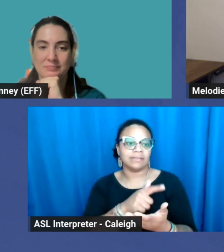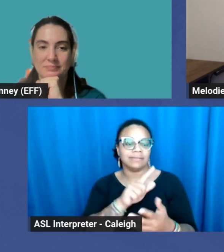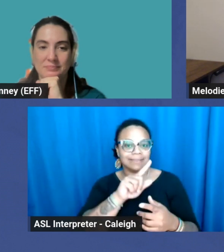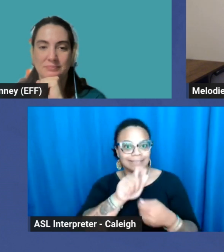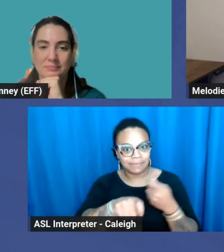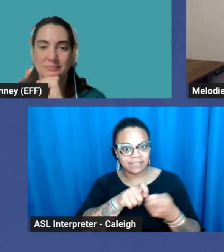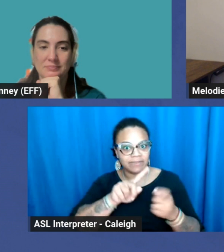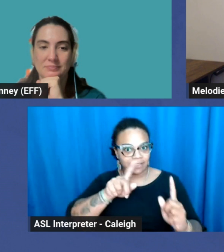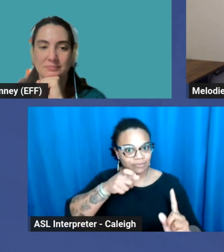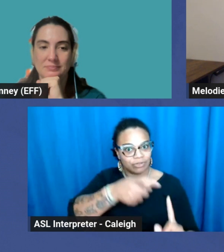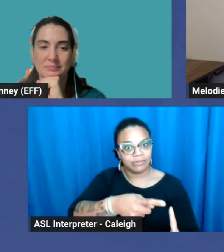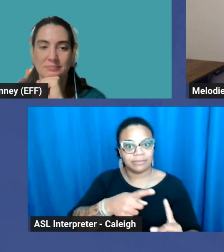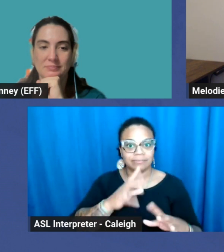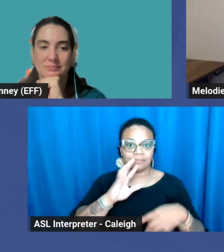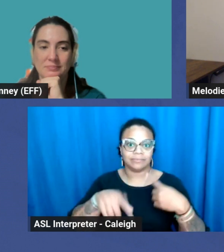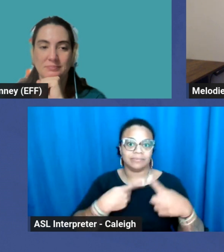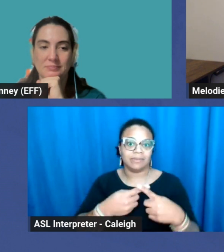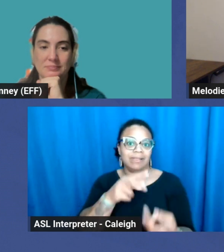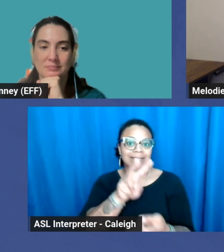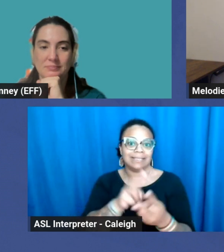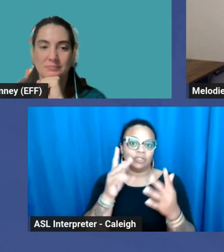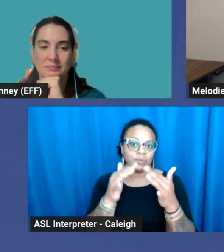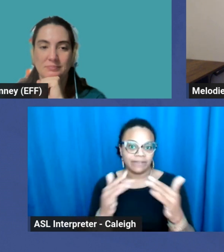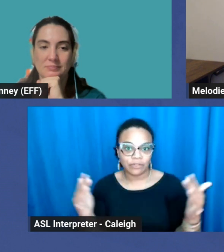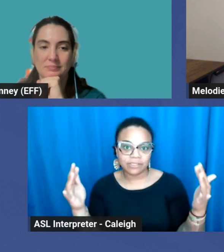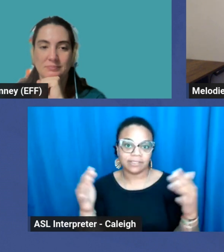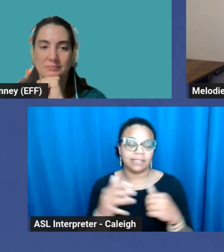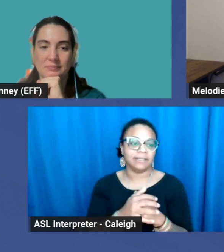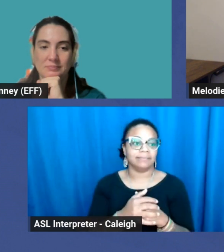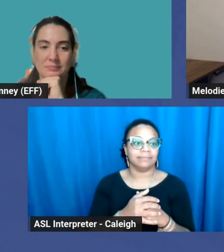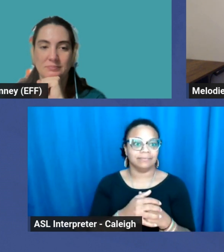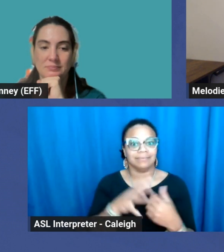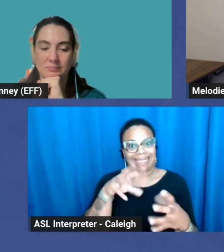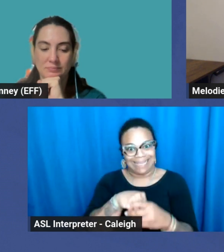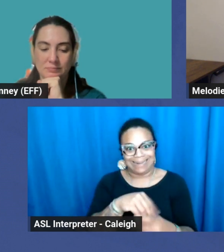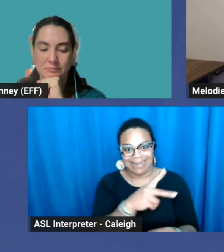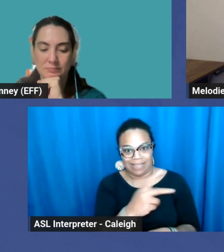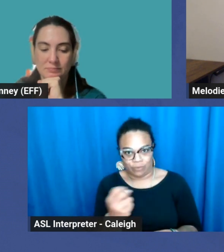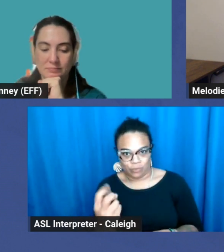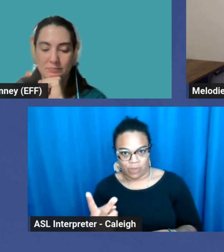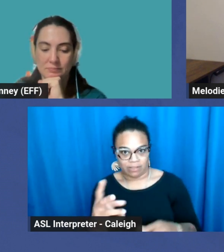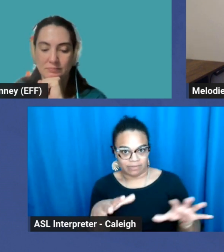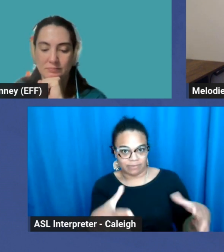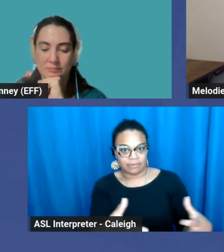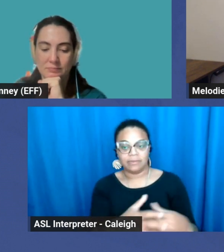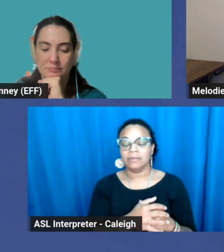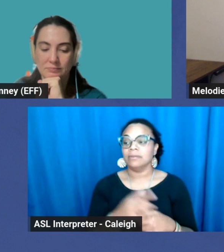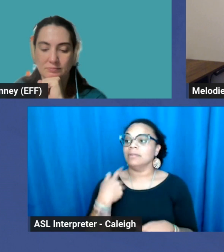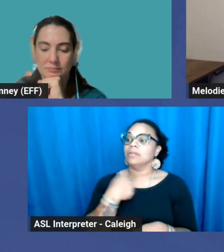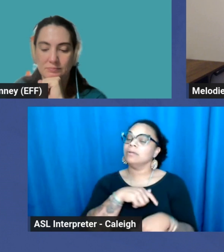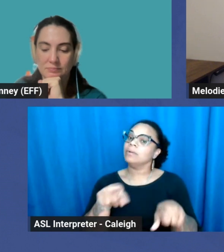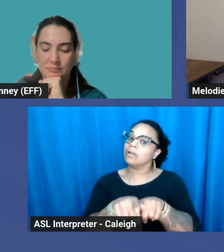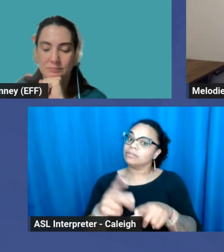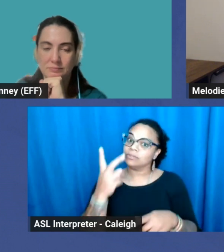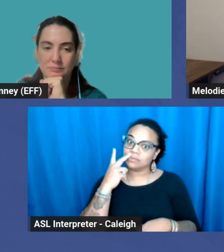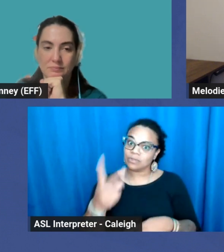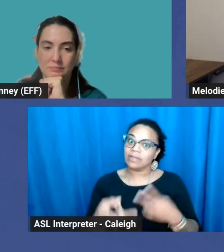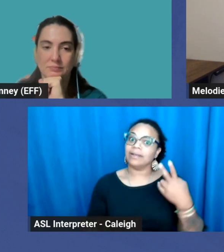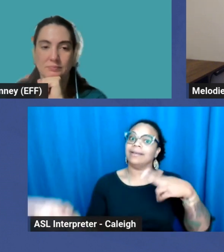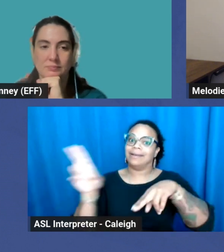about sexual diversity in K through 12. We also saw an increase